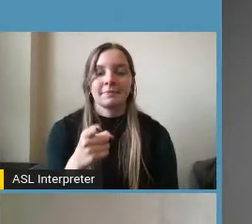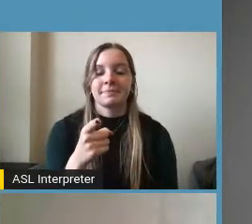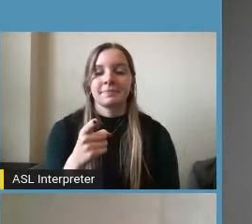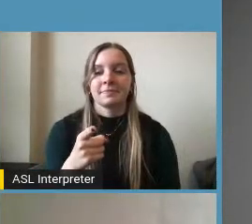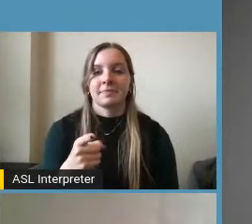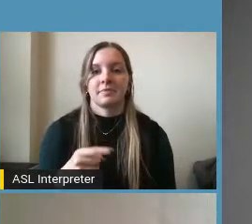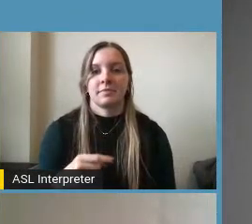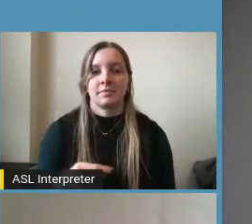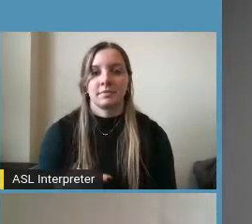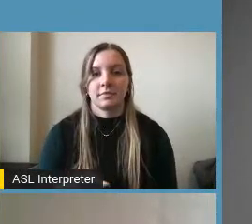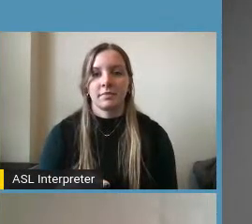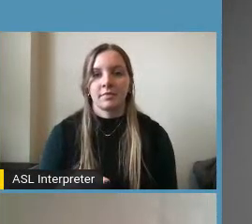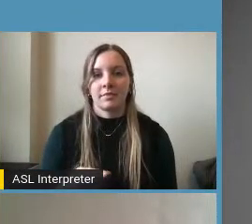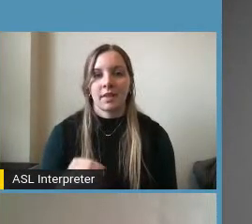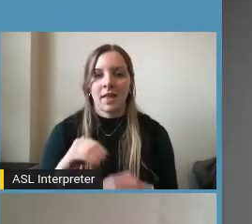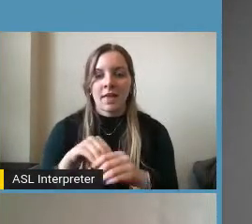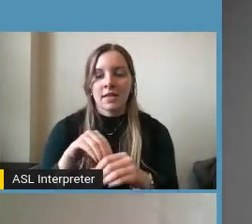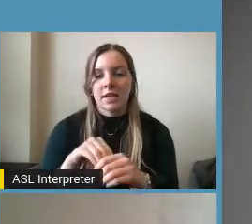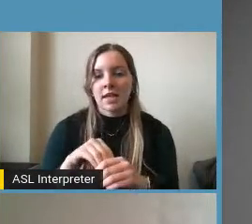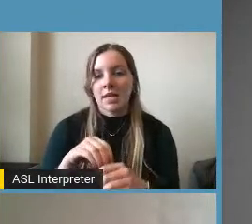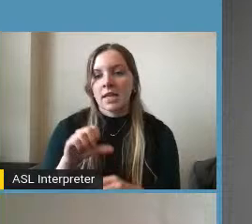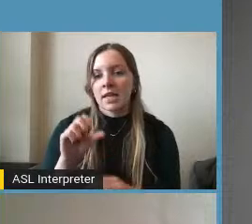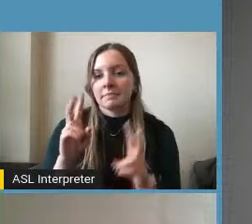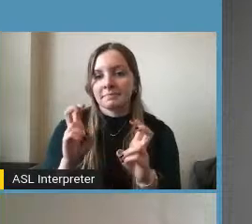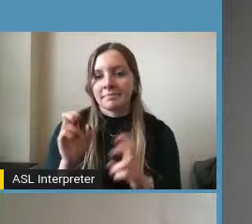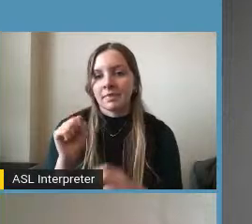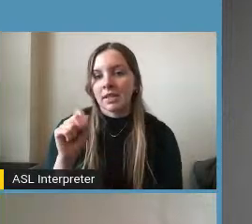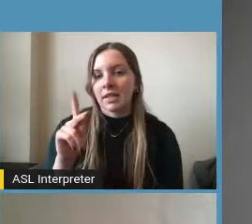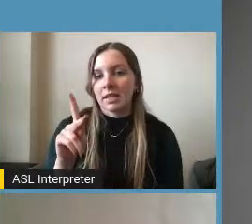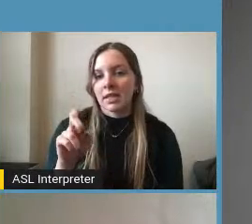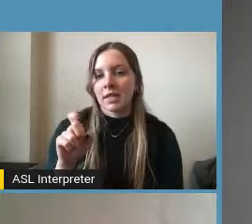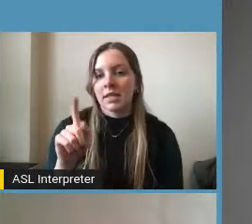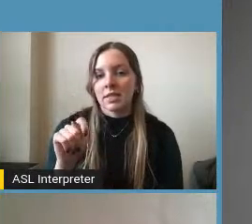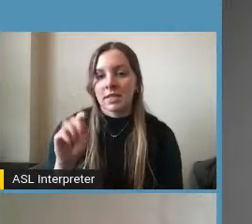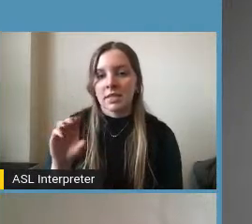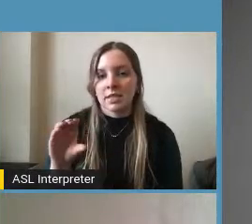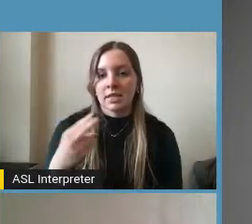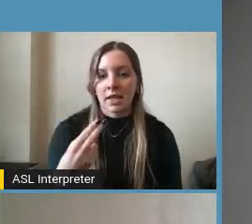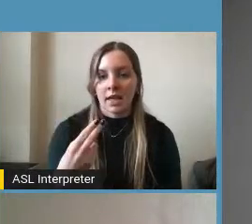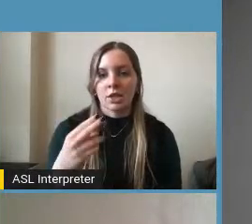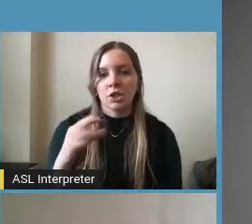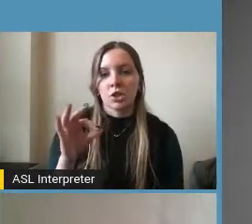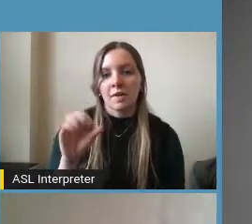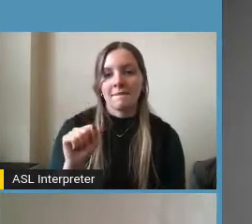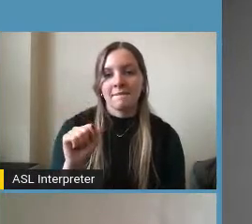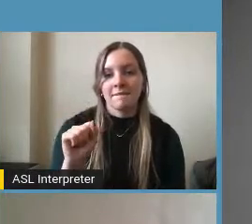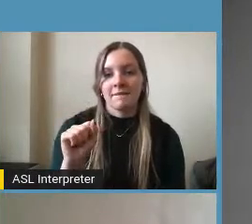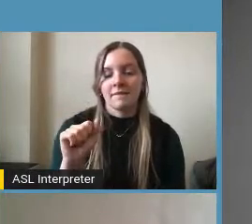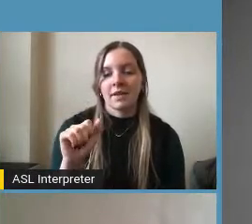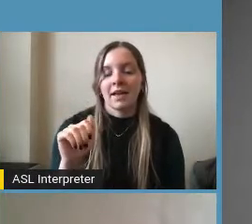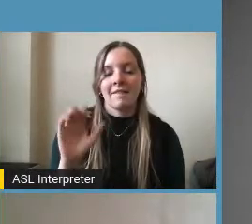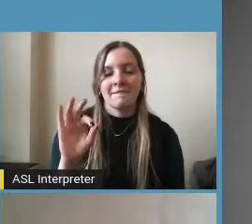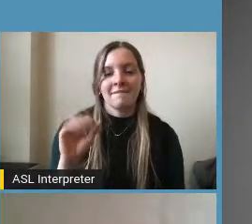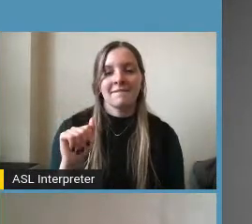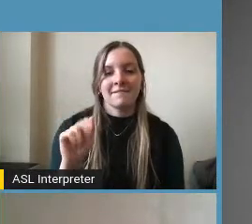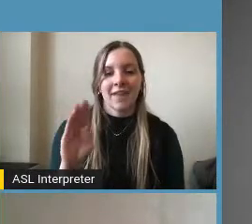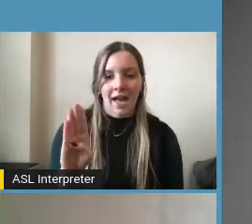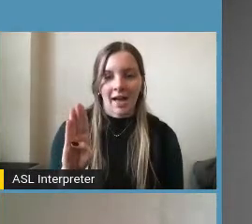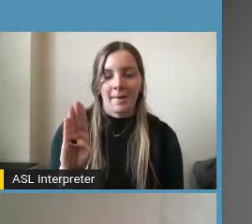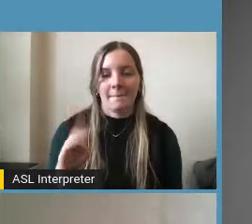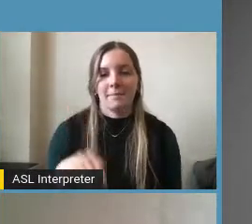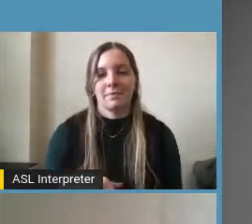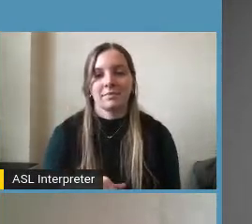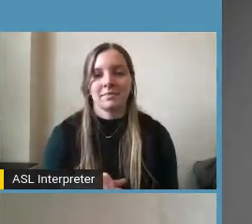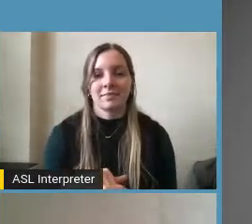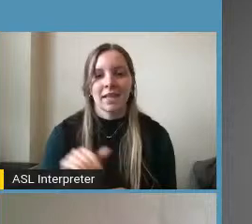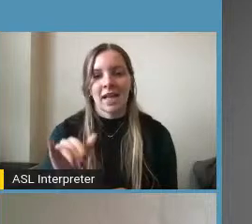it to you in Sketchfab. Sketchfab is essentially YouTube for 3D models. Anybody can put 3D models there, and you can